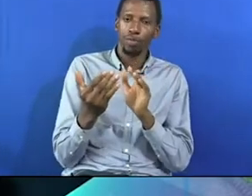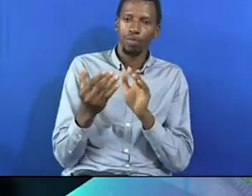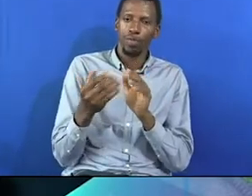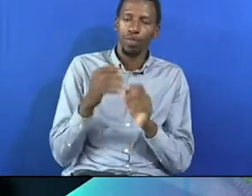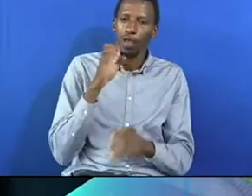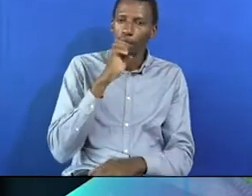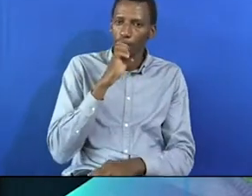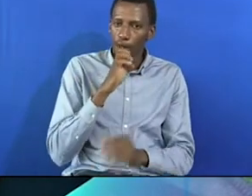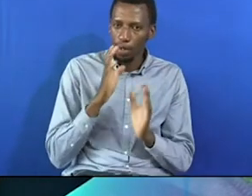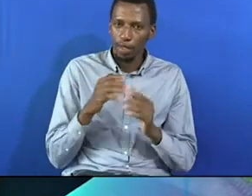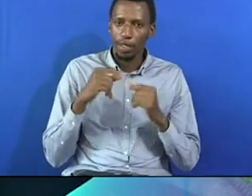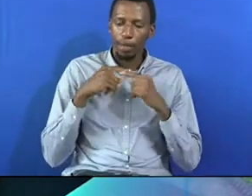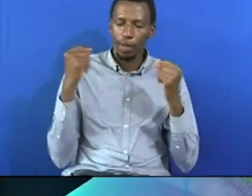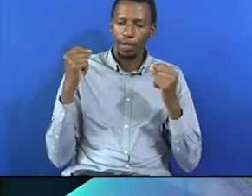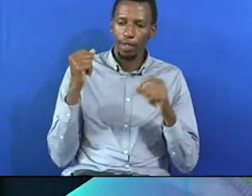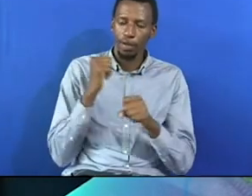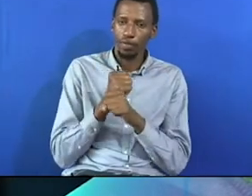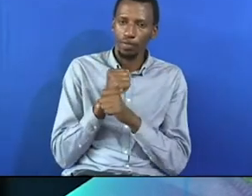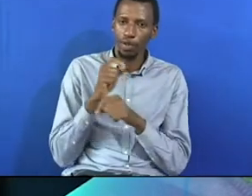gifted.